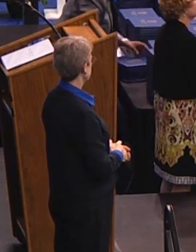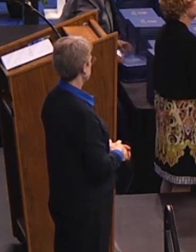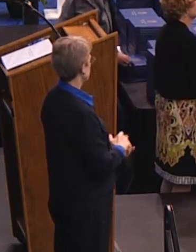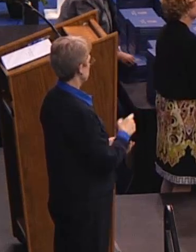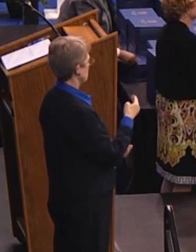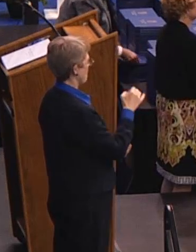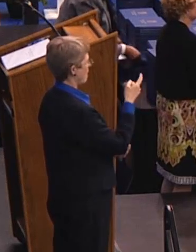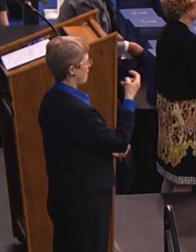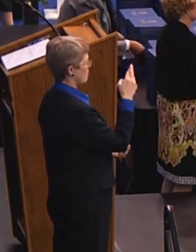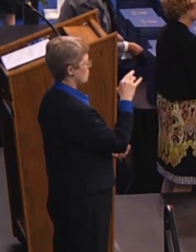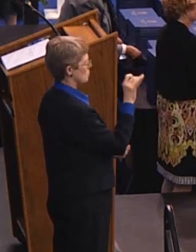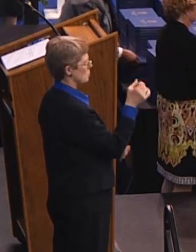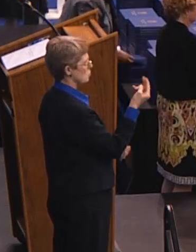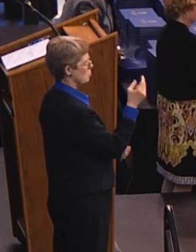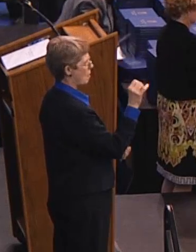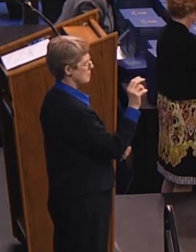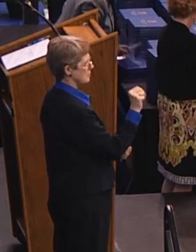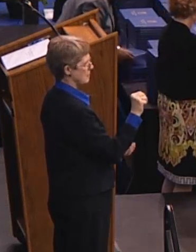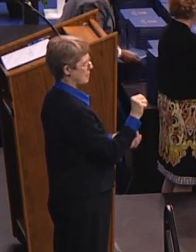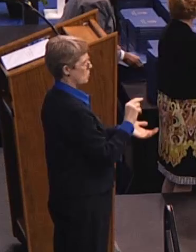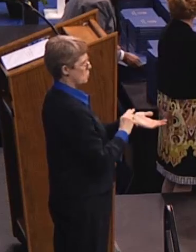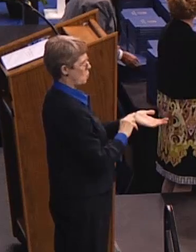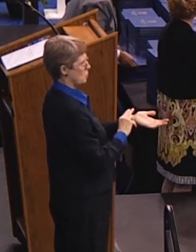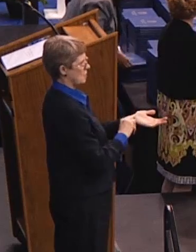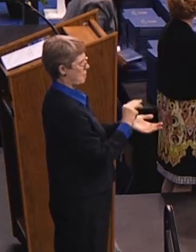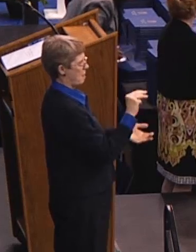Heather Johnson, nursing, magna cum laude.